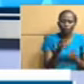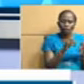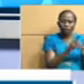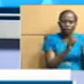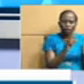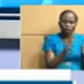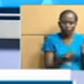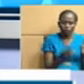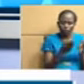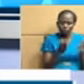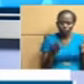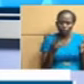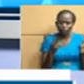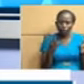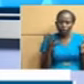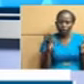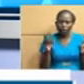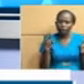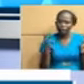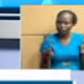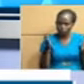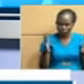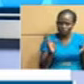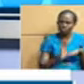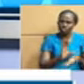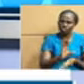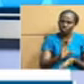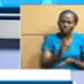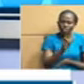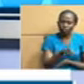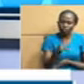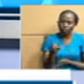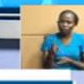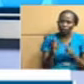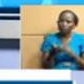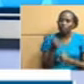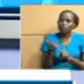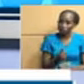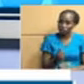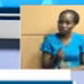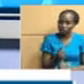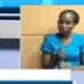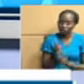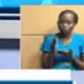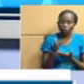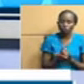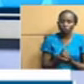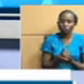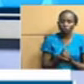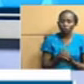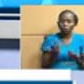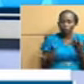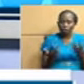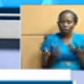to 240,000 in cash, individuals benefiting because of the distress they are facing